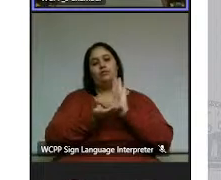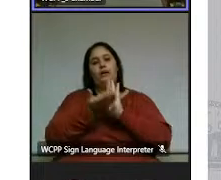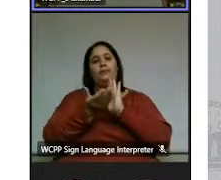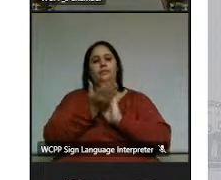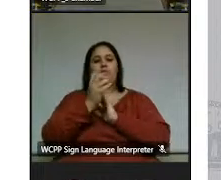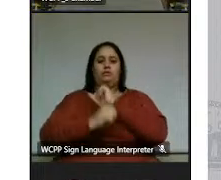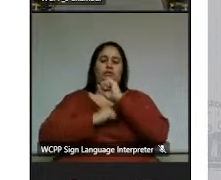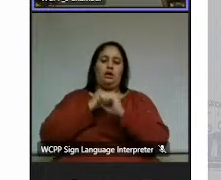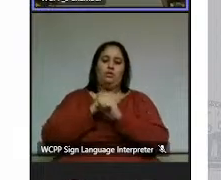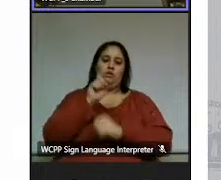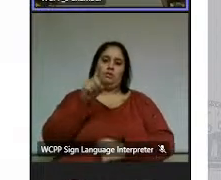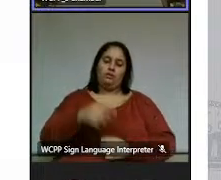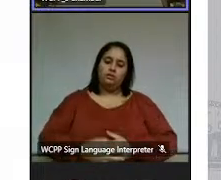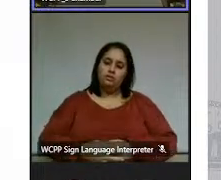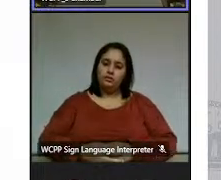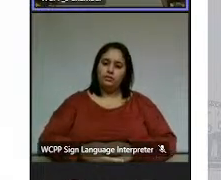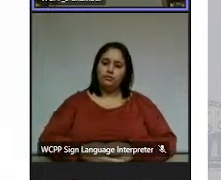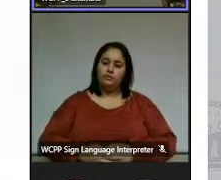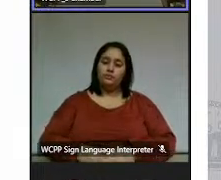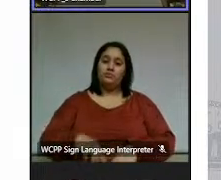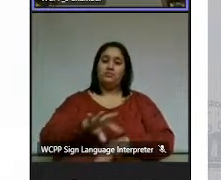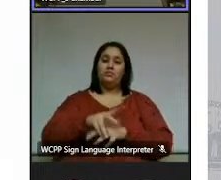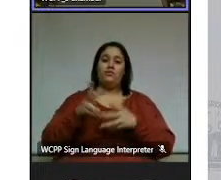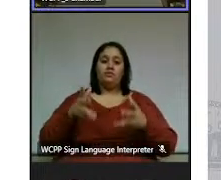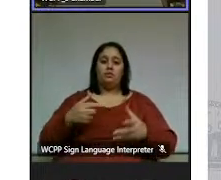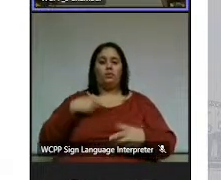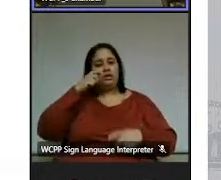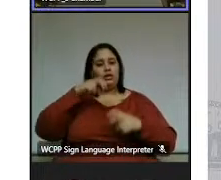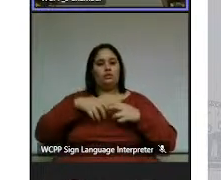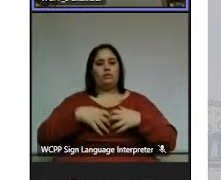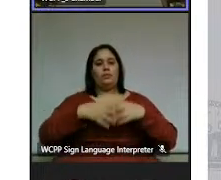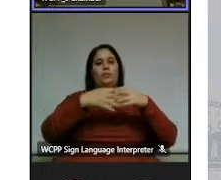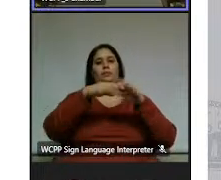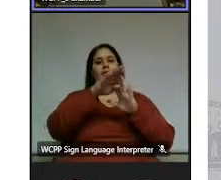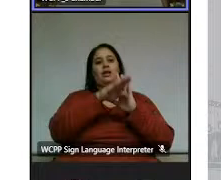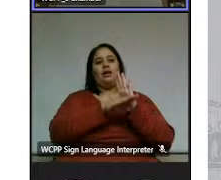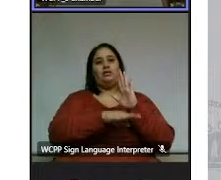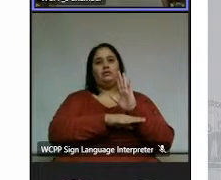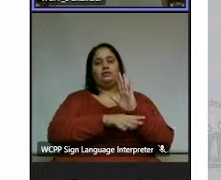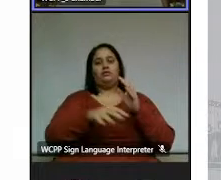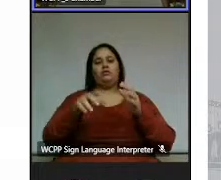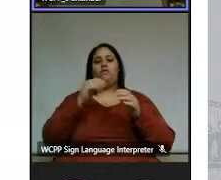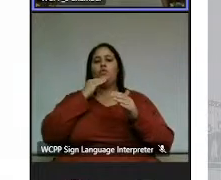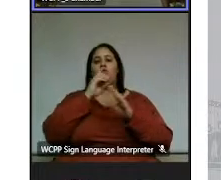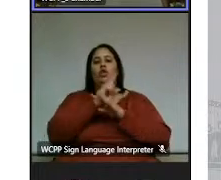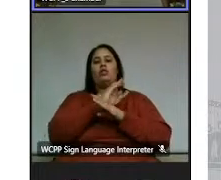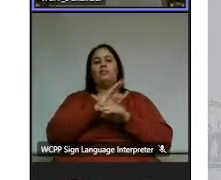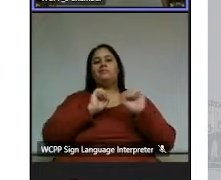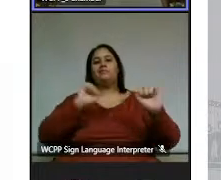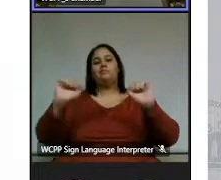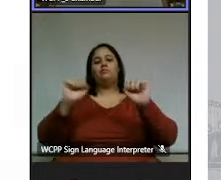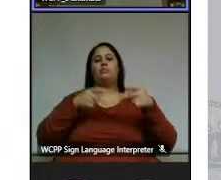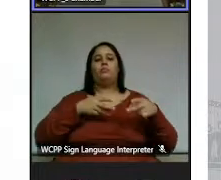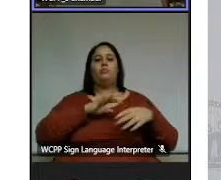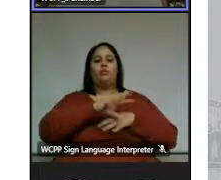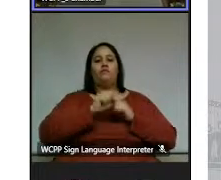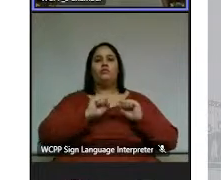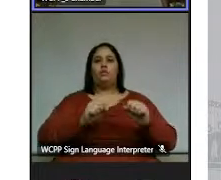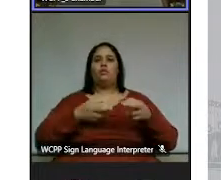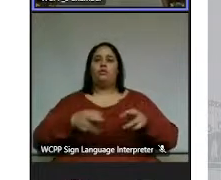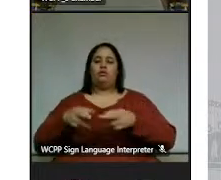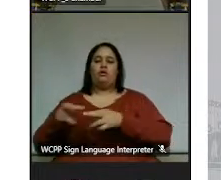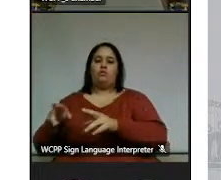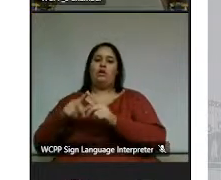annually. So the province is to develop a list of associated databases of provincial roads and transport